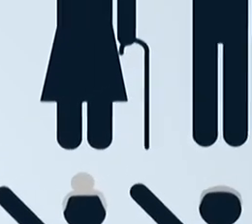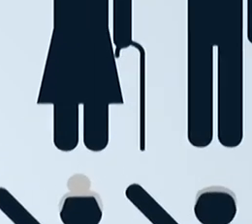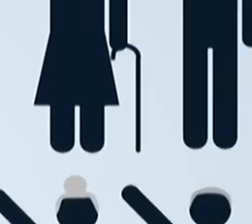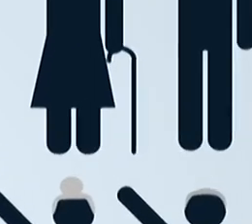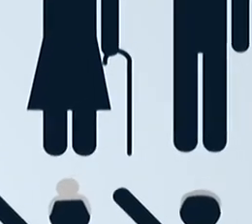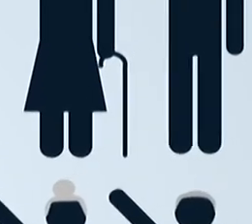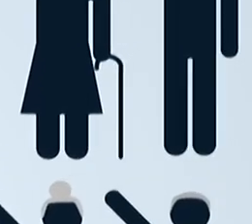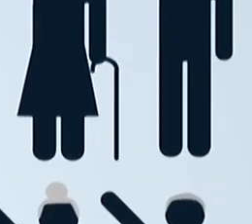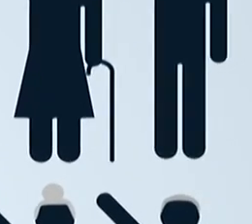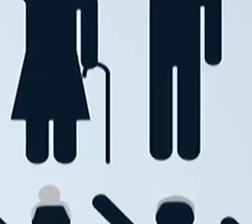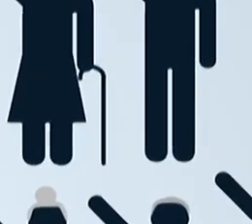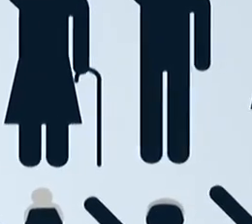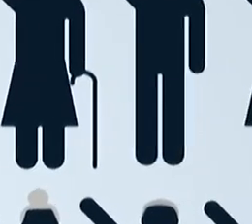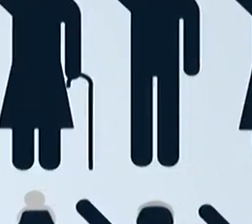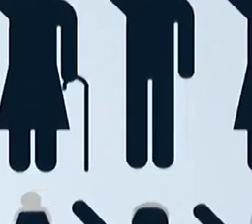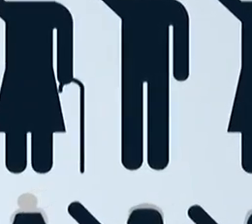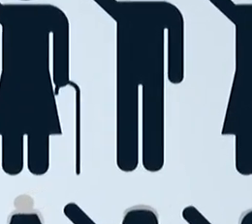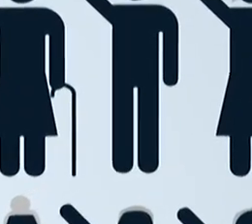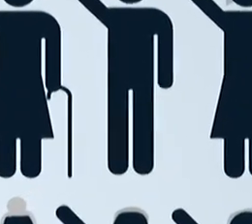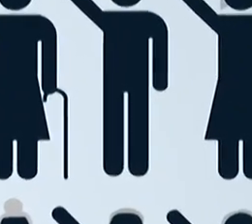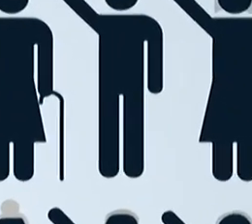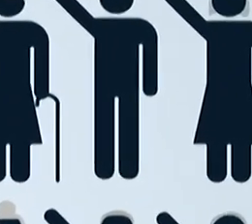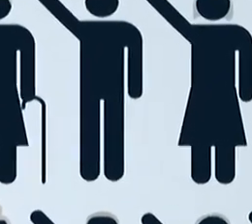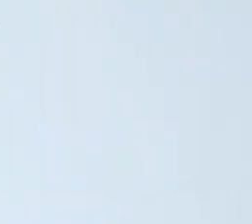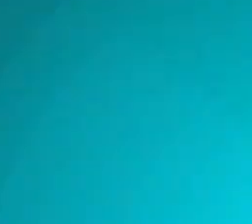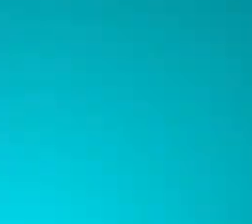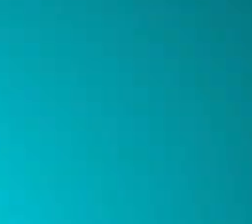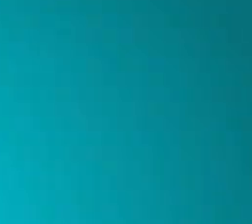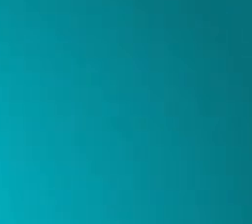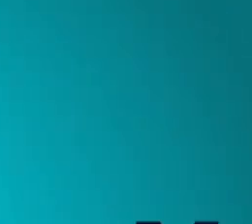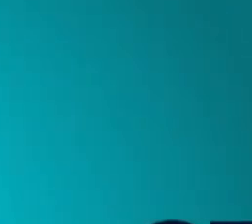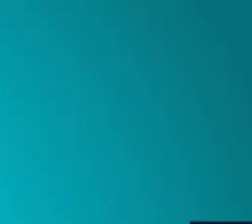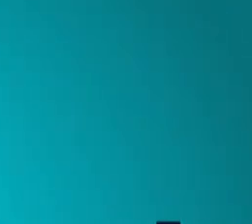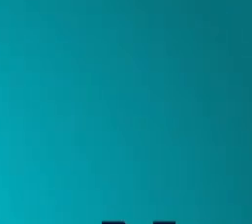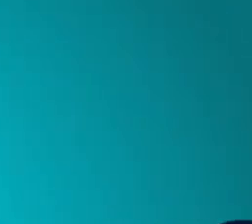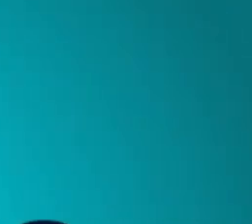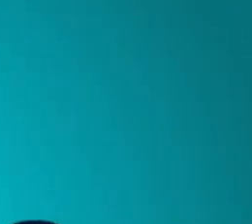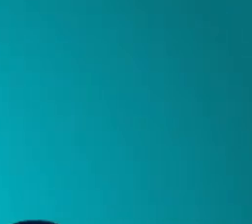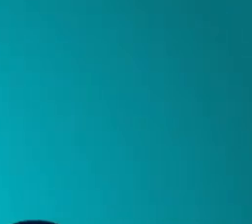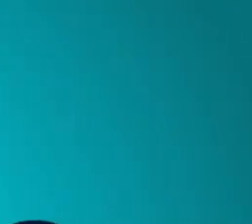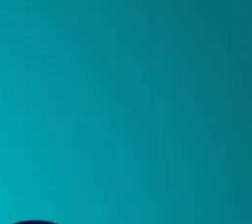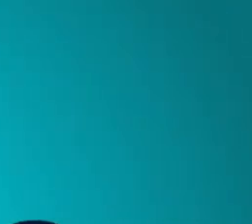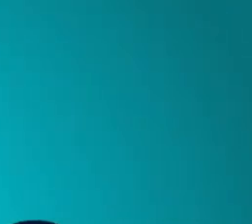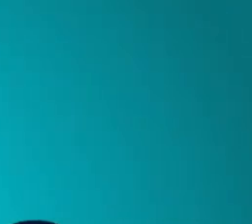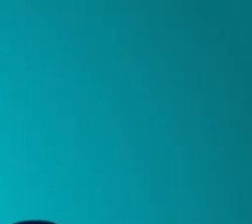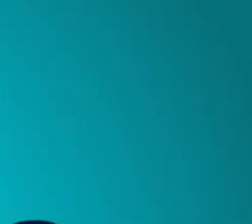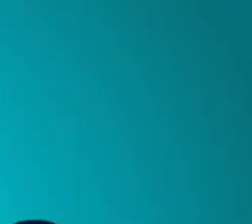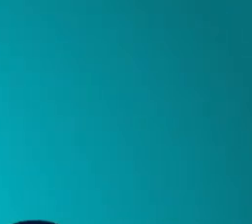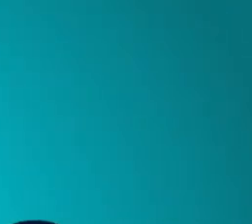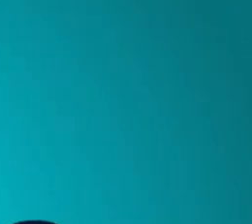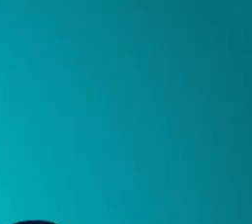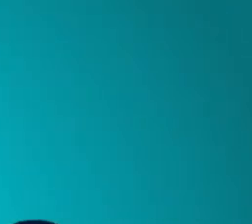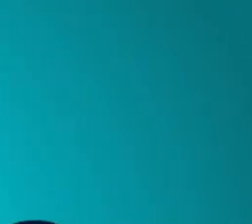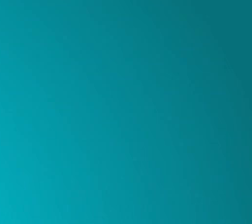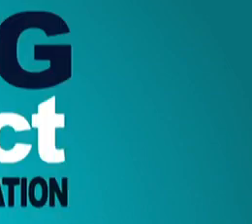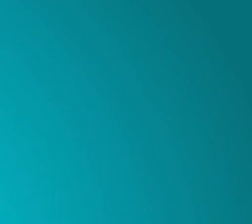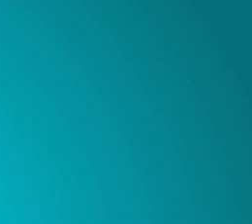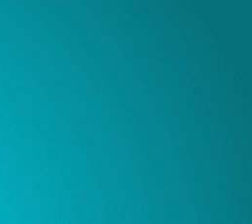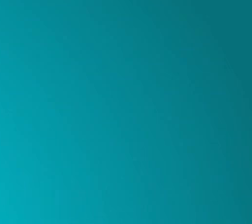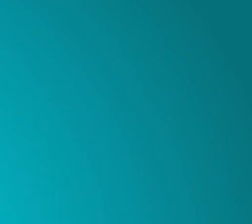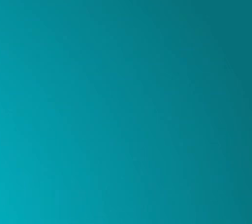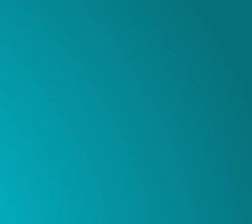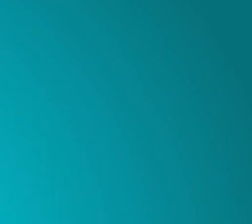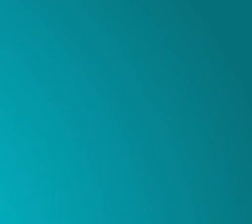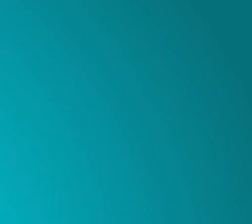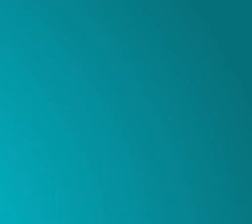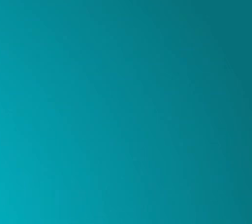older voters, and those interests should be represented. Voting will affect the nature of representation and